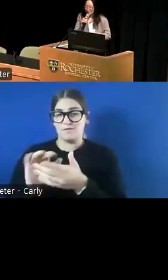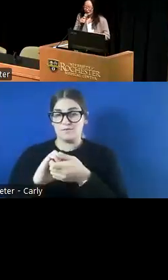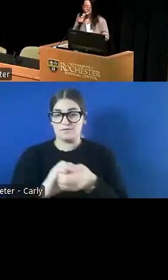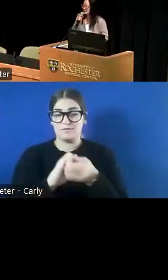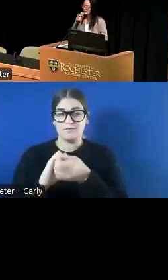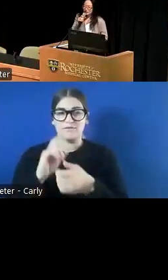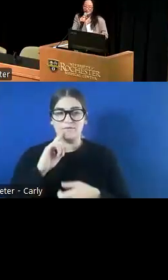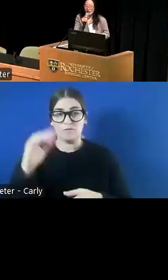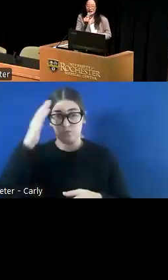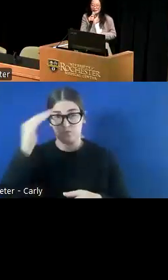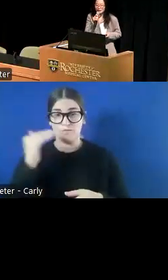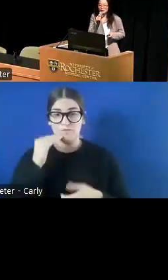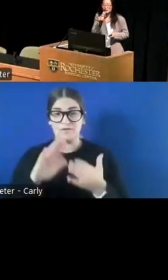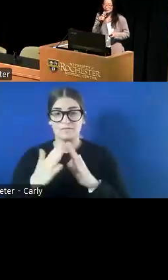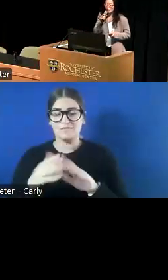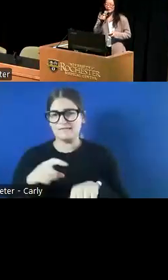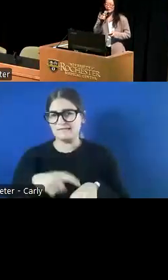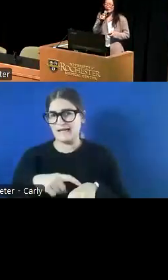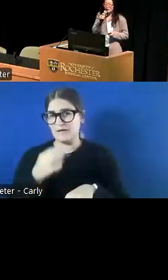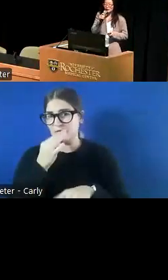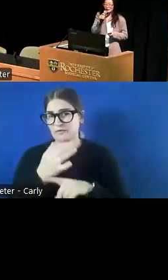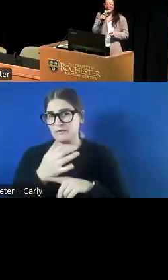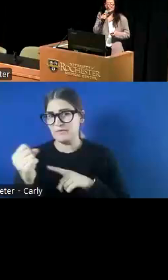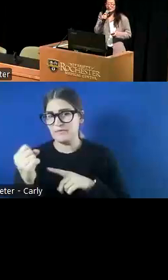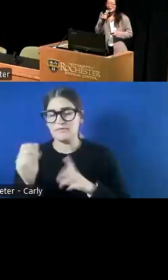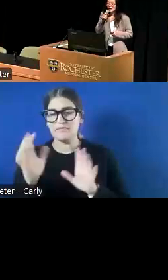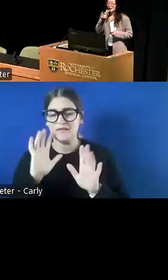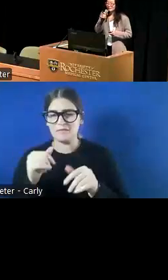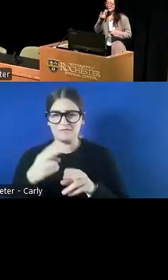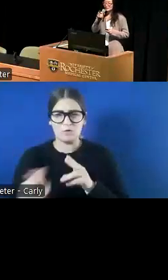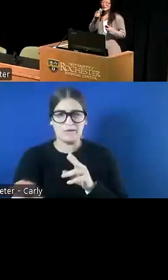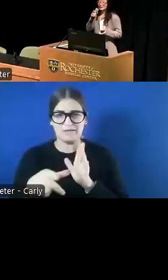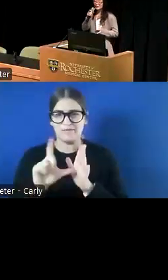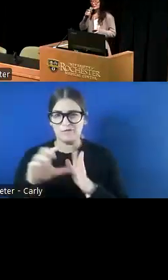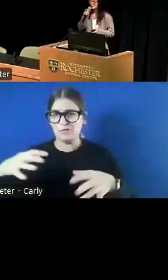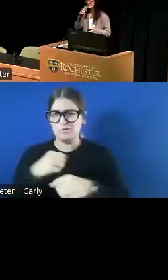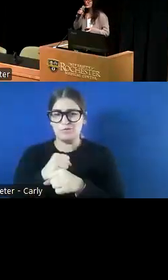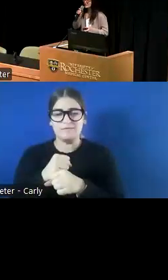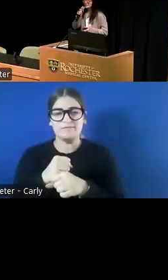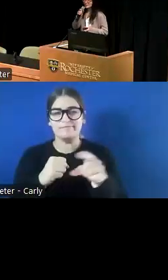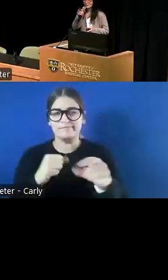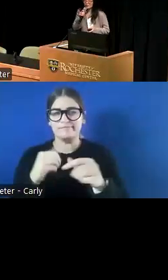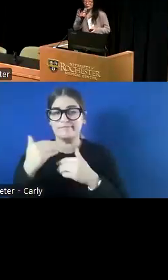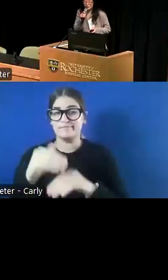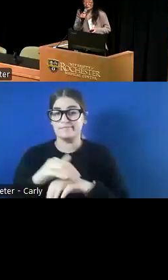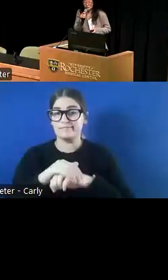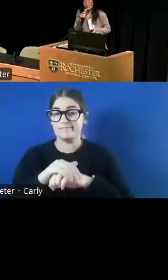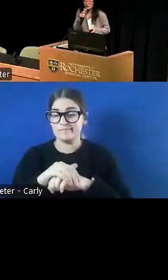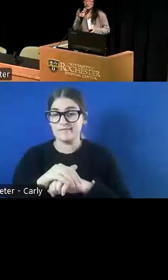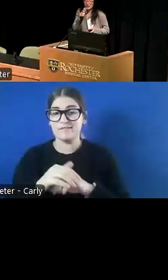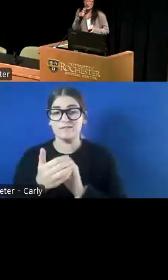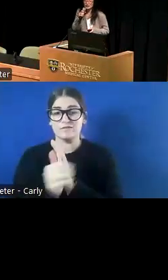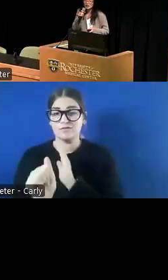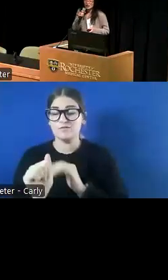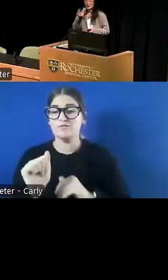I think with the interest of time, I'm going to go over it really quickly. There's limited English proficiency among Korean older